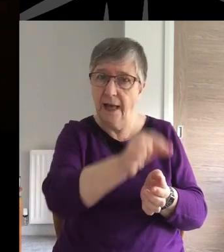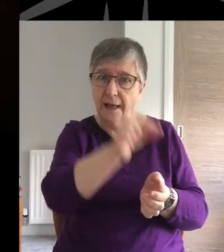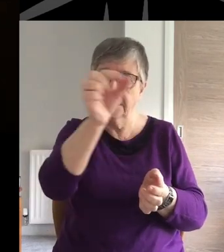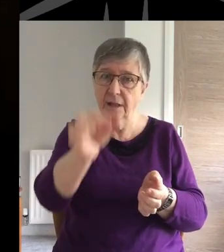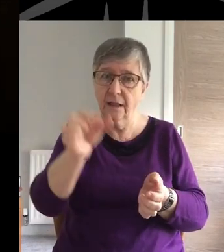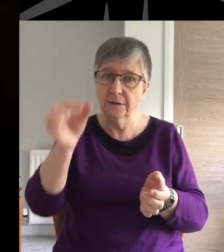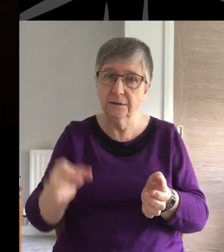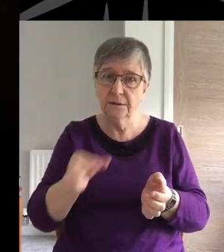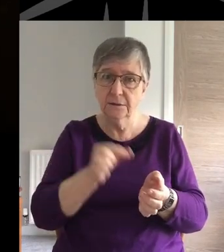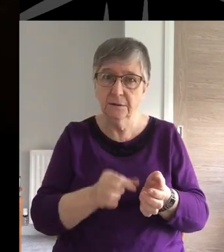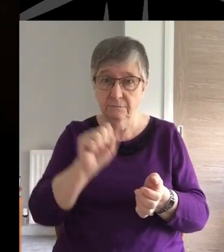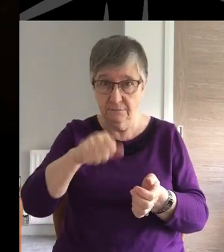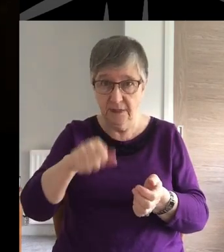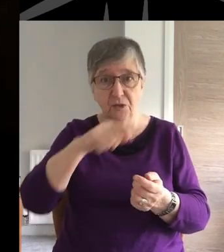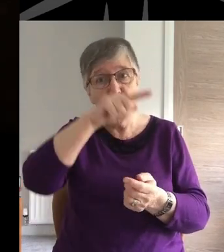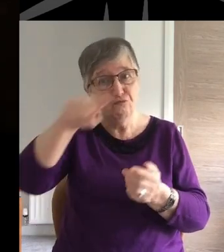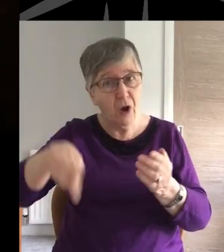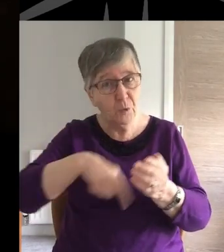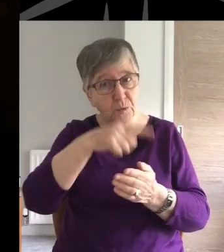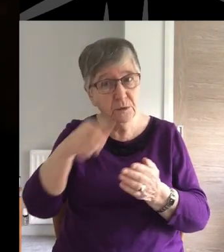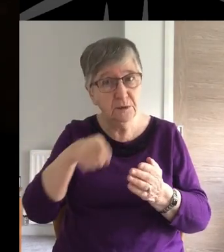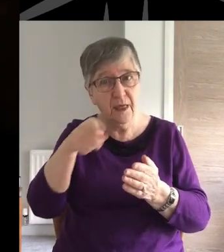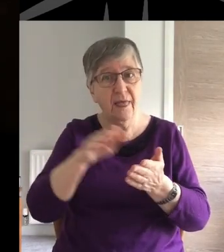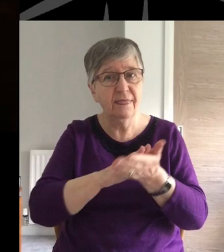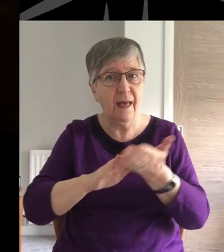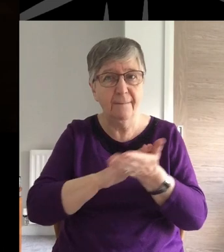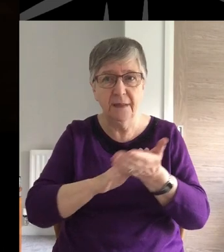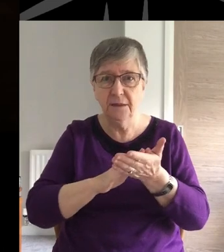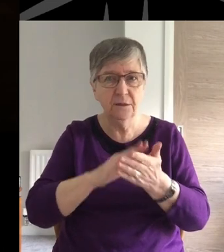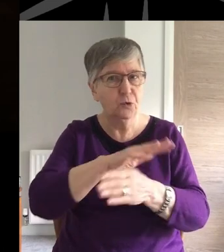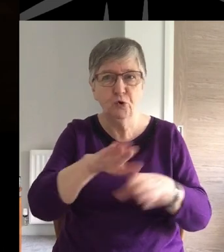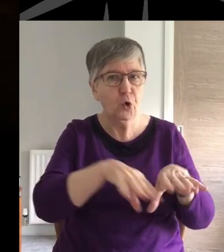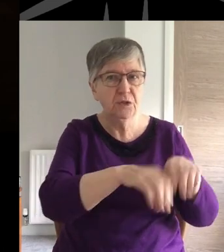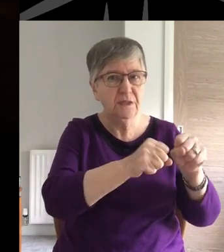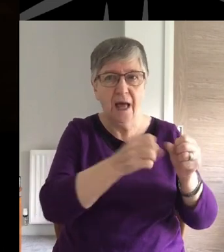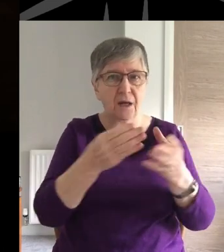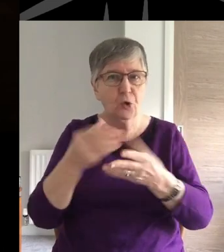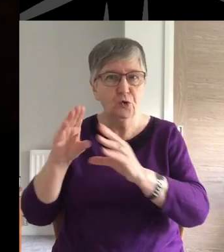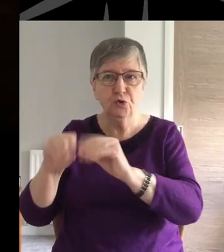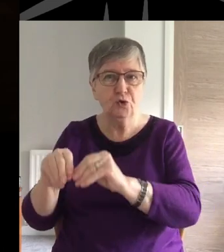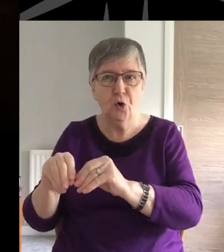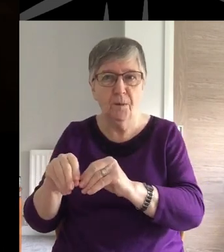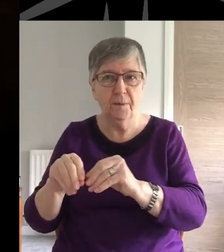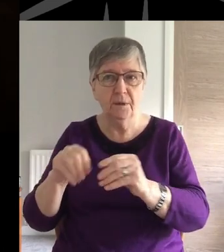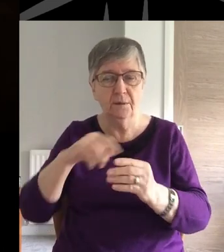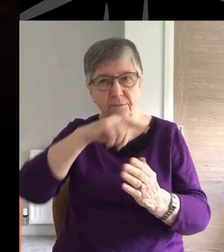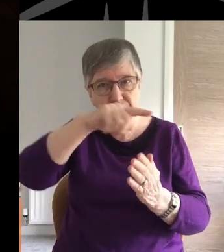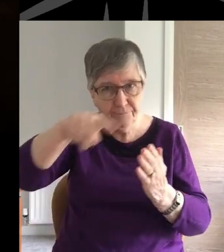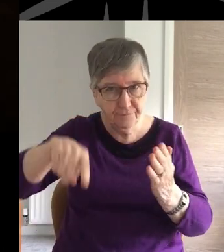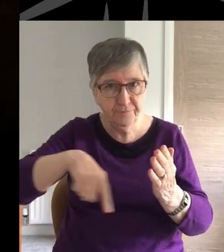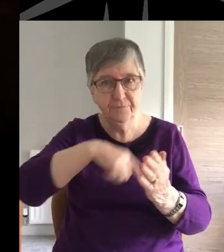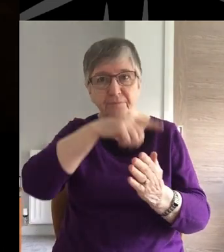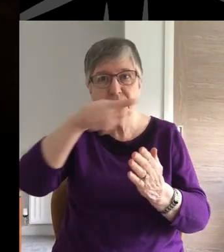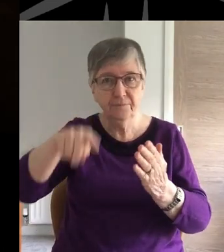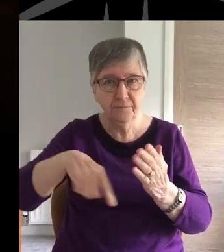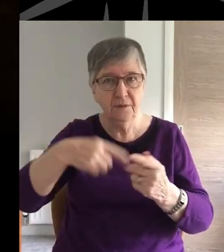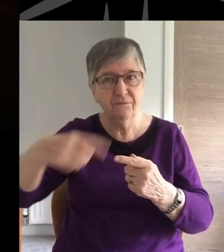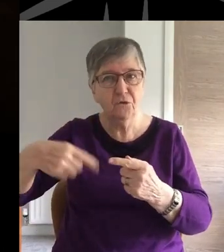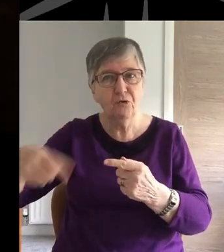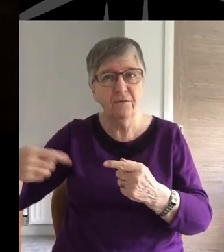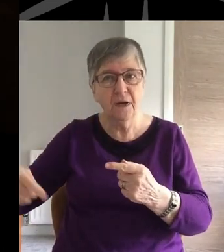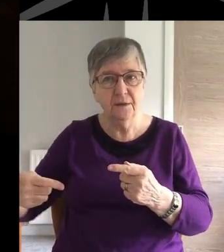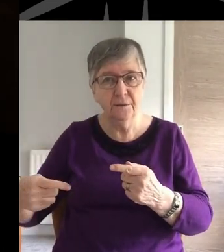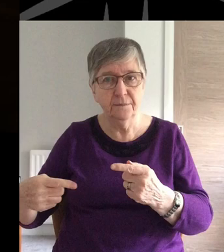that it is round is a symbol of the eternity of God's love. There is no beginning and no end to it. The fact